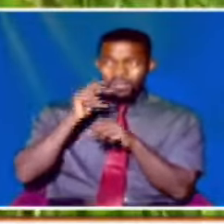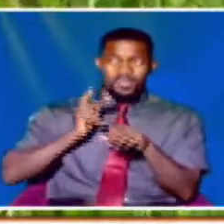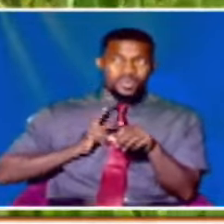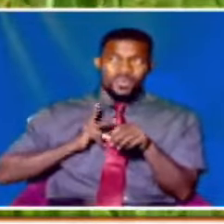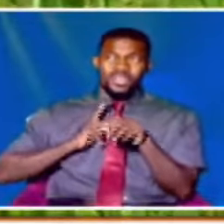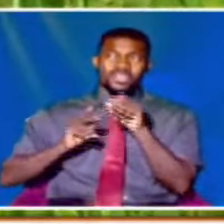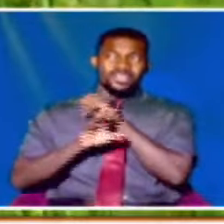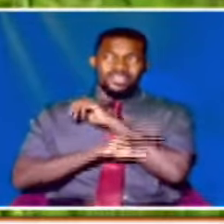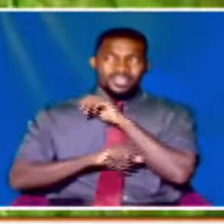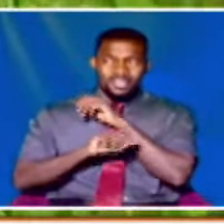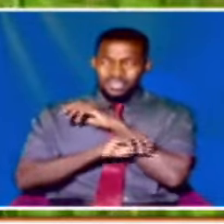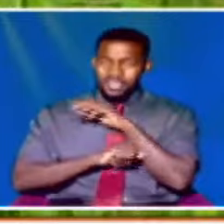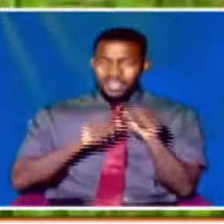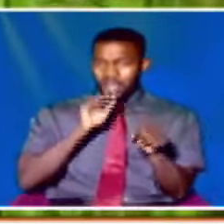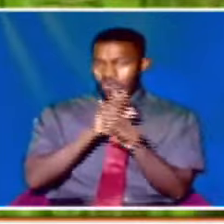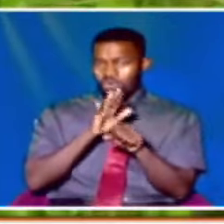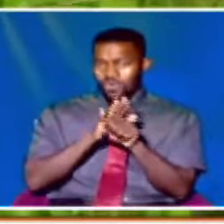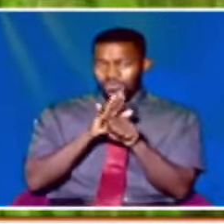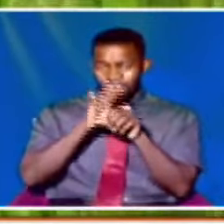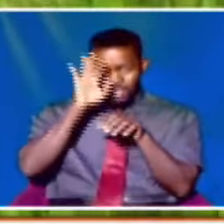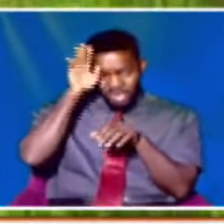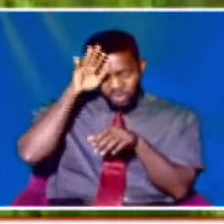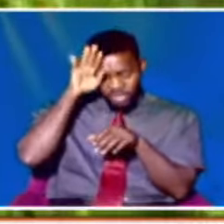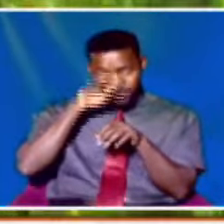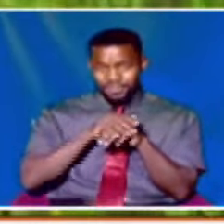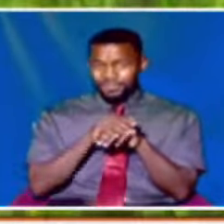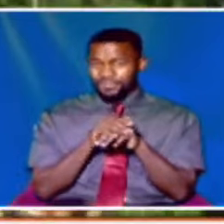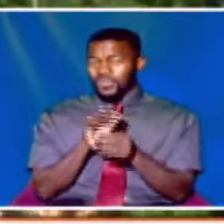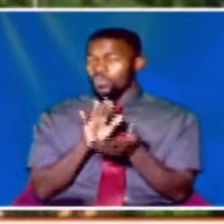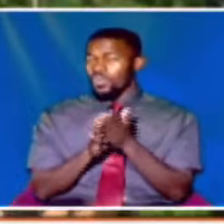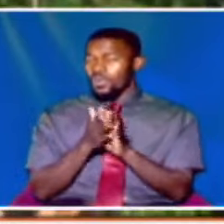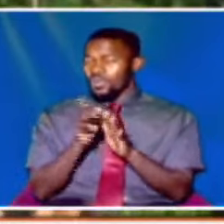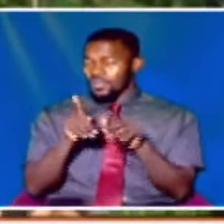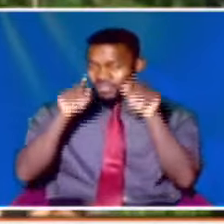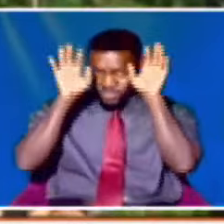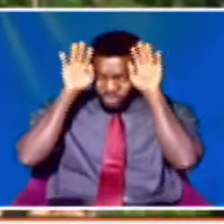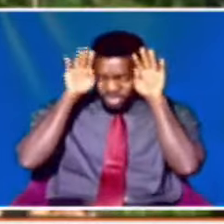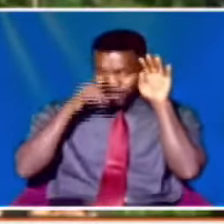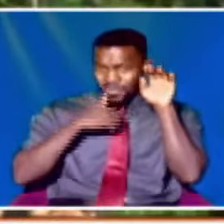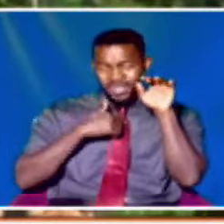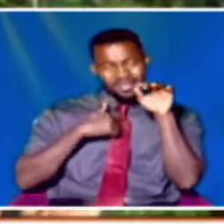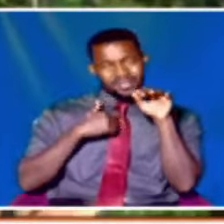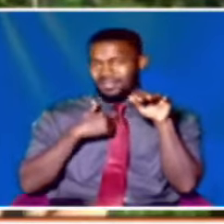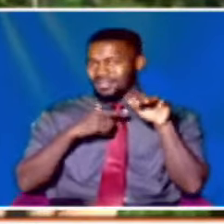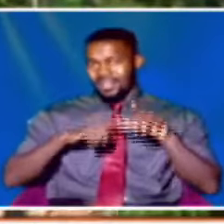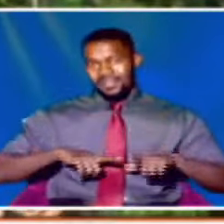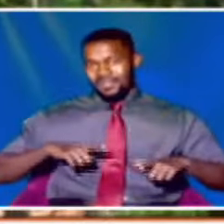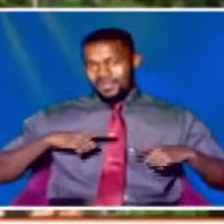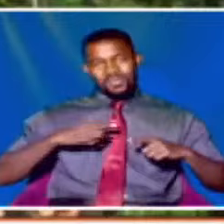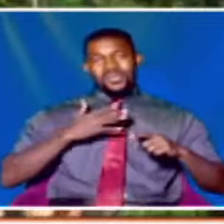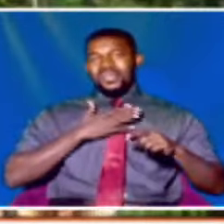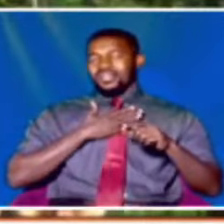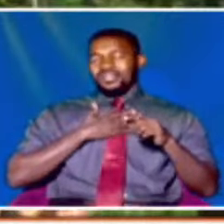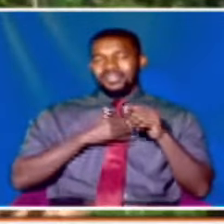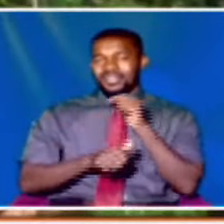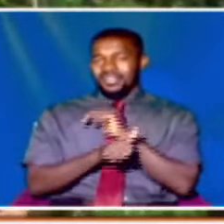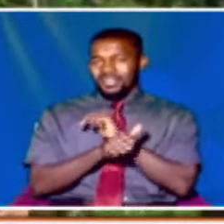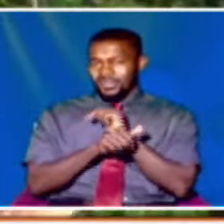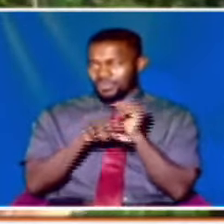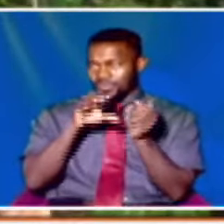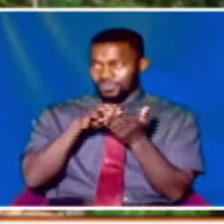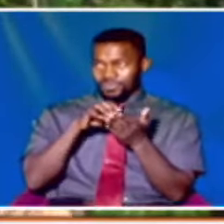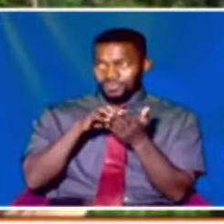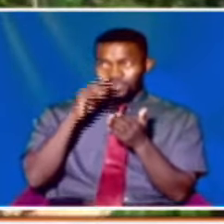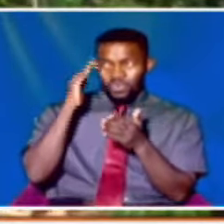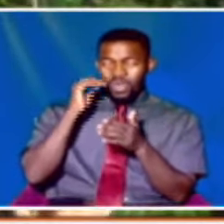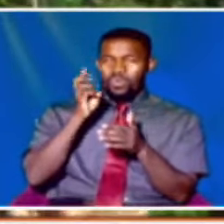many farmers in the country. Without this donkey, I cannot survive, because there is no water around